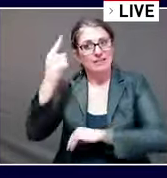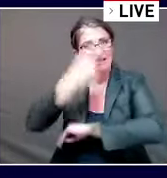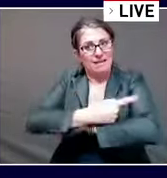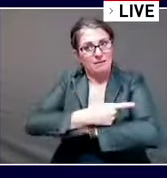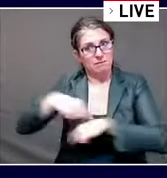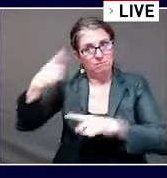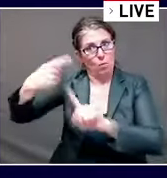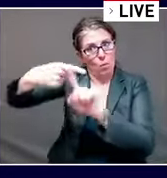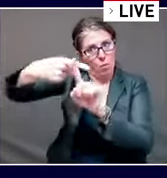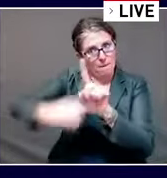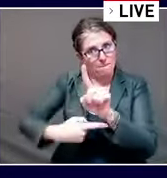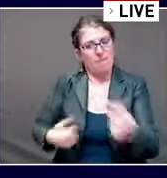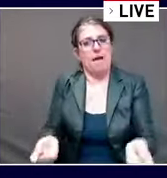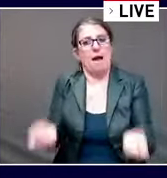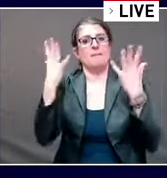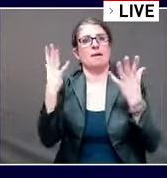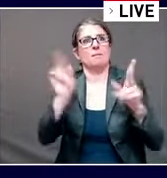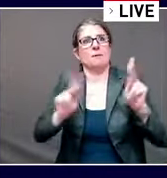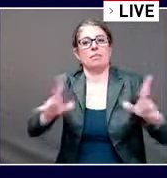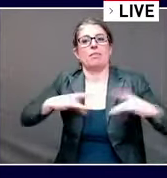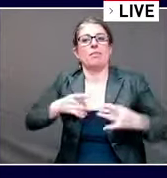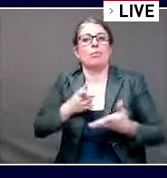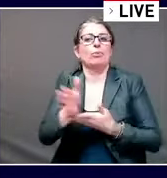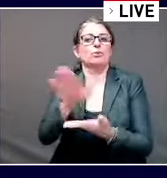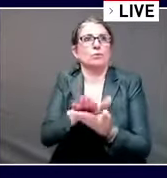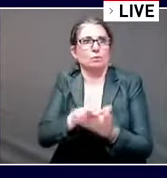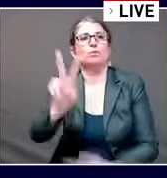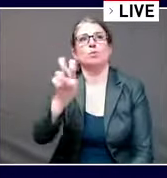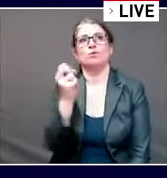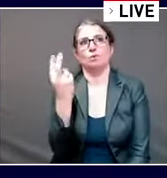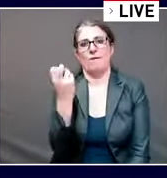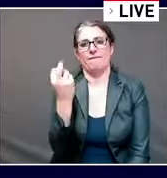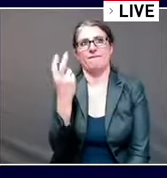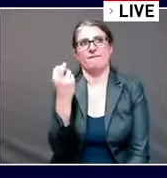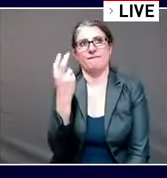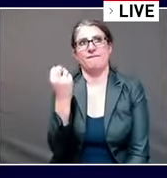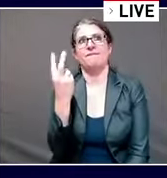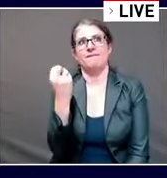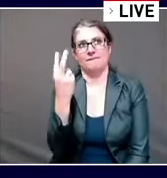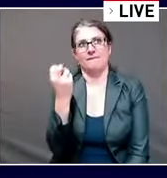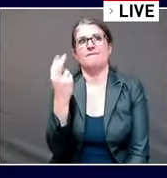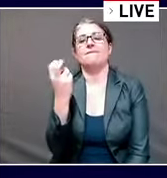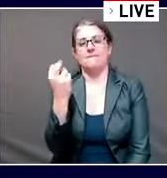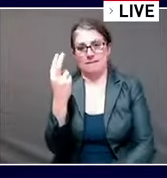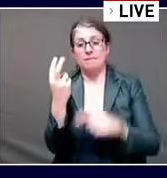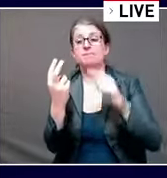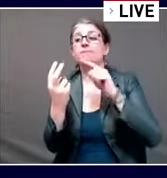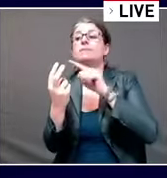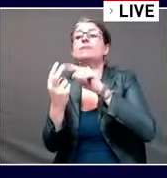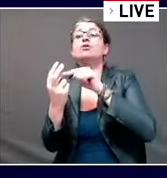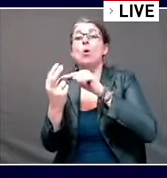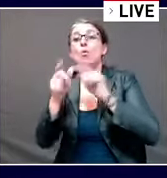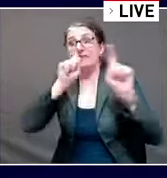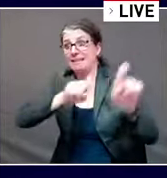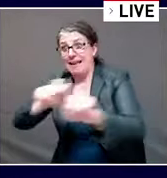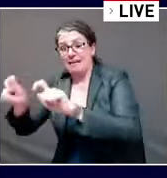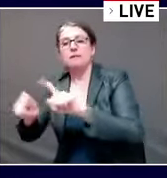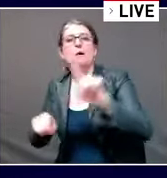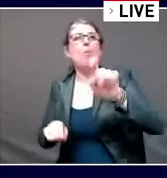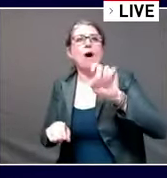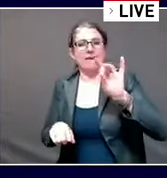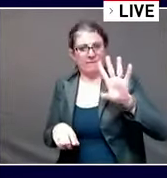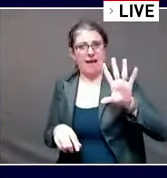185 are confirmed cases, 27 are probable. And that number includes teachers, staff members, as well